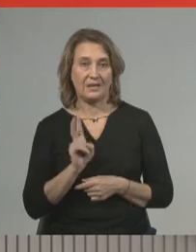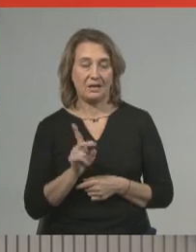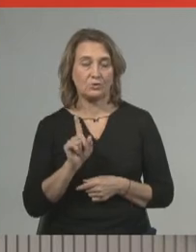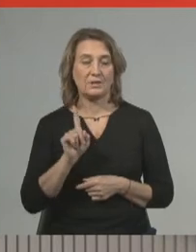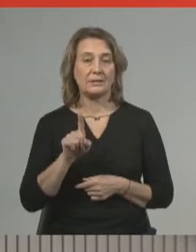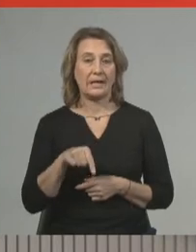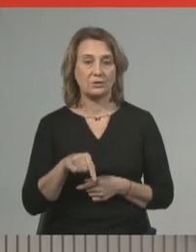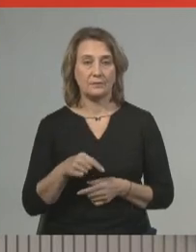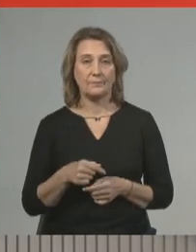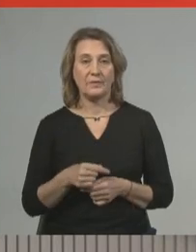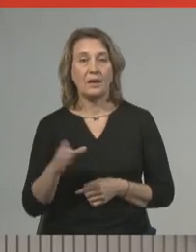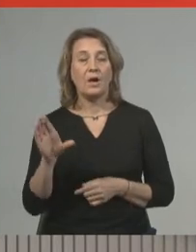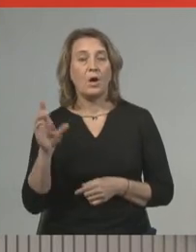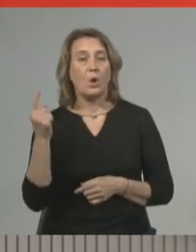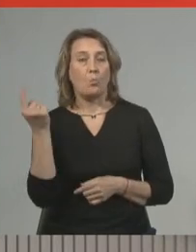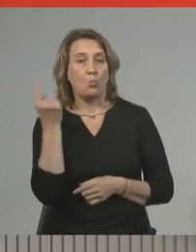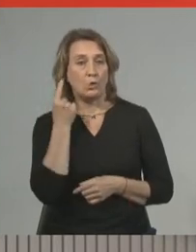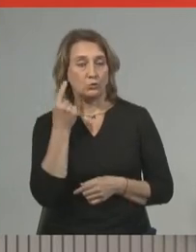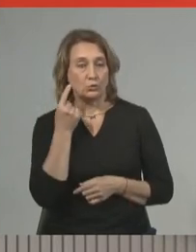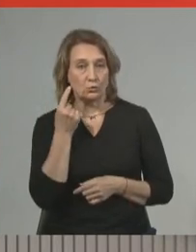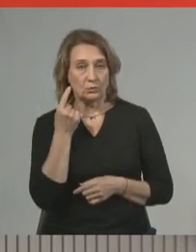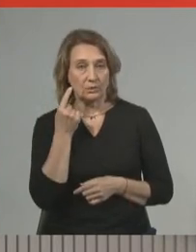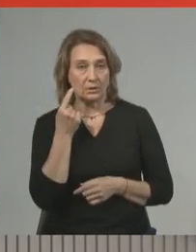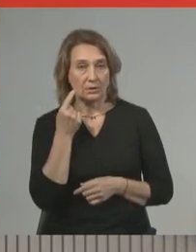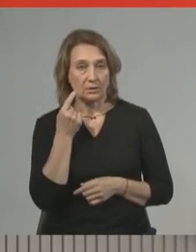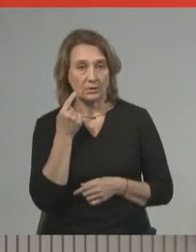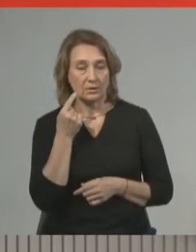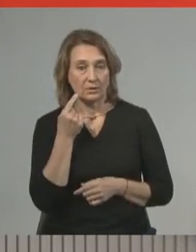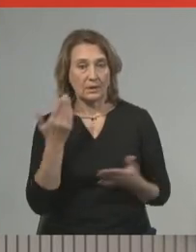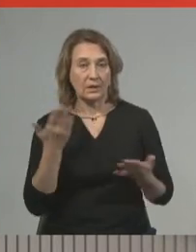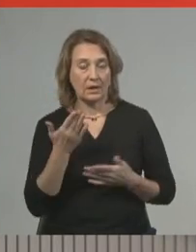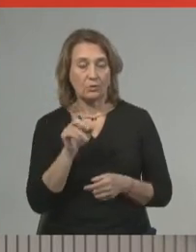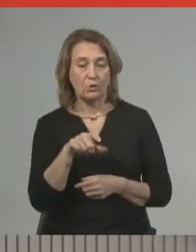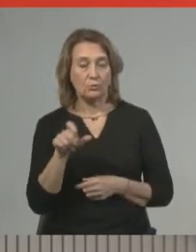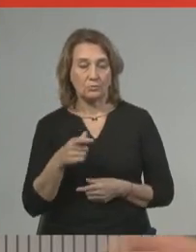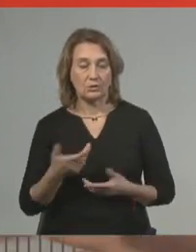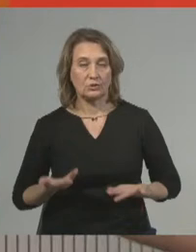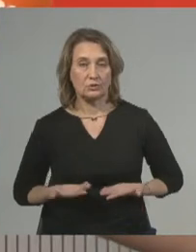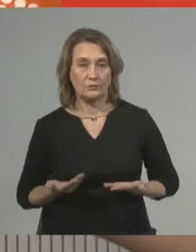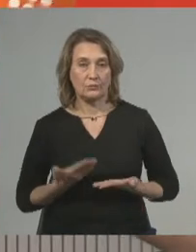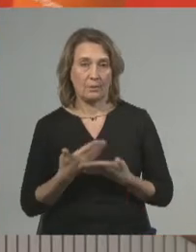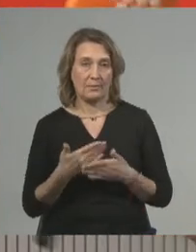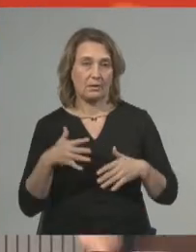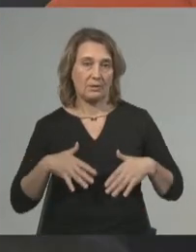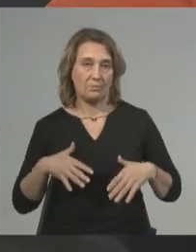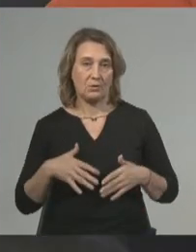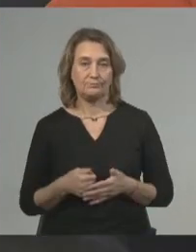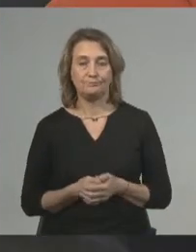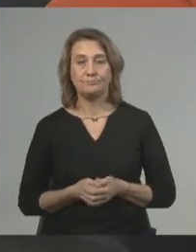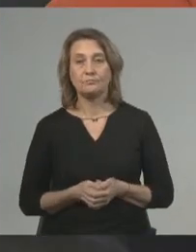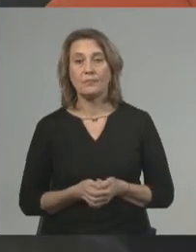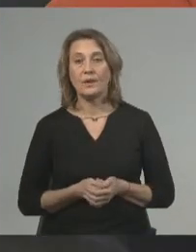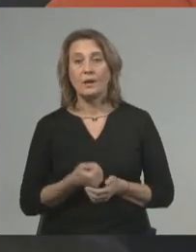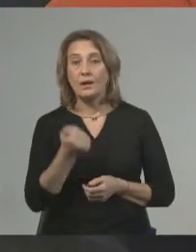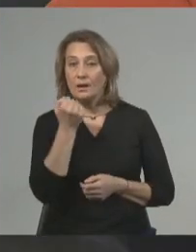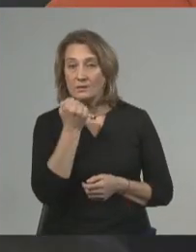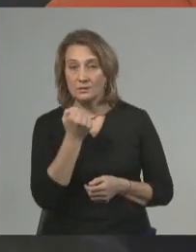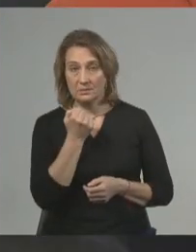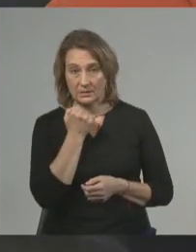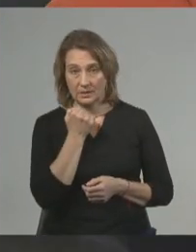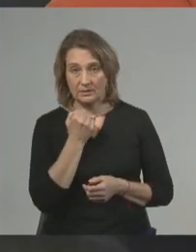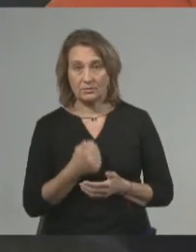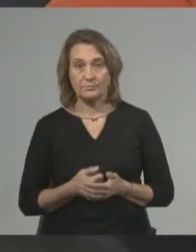and then we can increase the radius of this advertising to hear the opinions of people who live in the